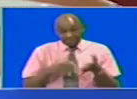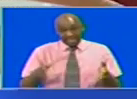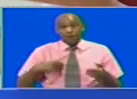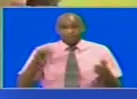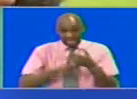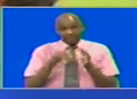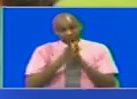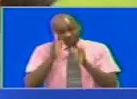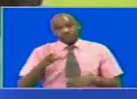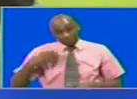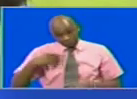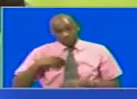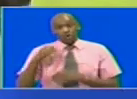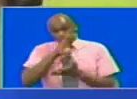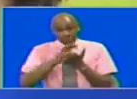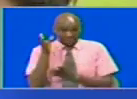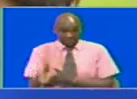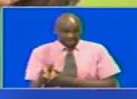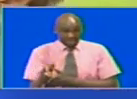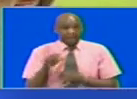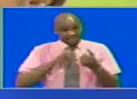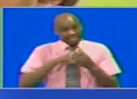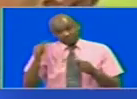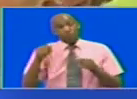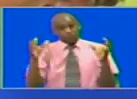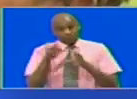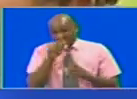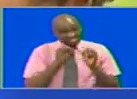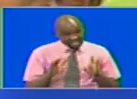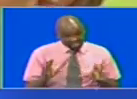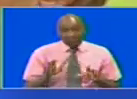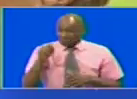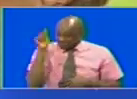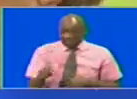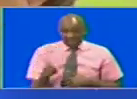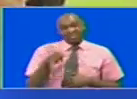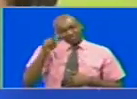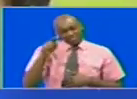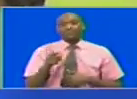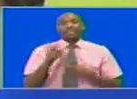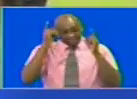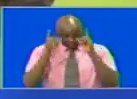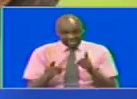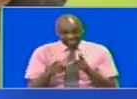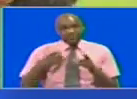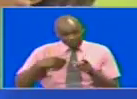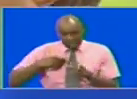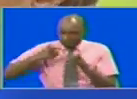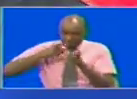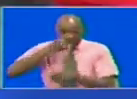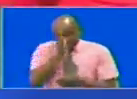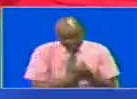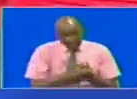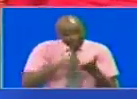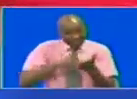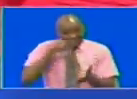to somebody from outside the constituency or outside the community has been what they have decided. They will hammer on it and